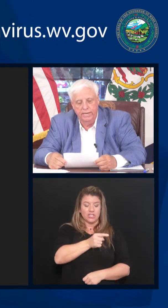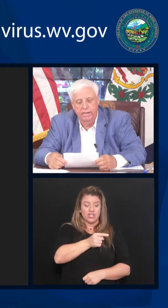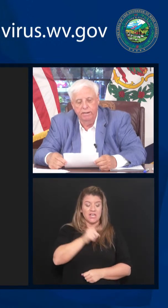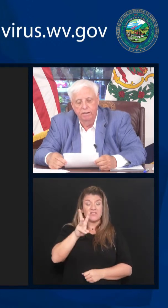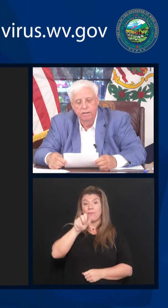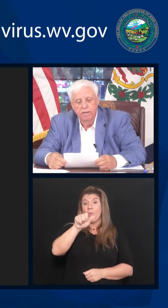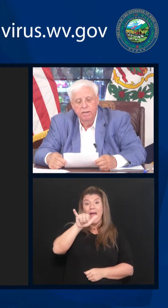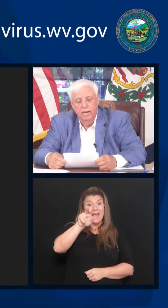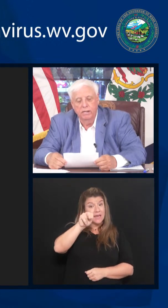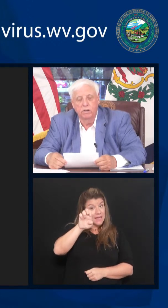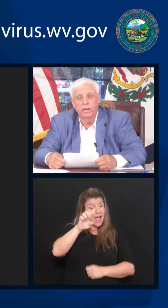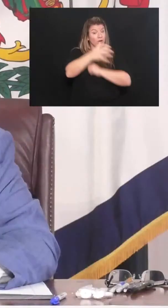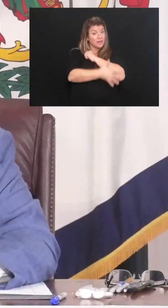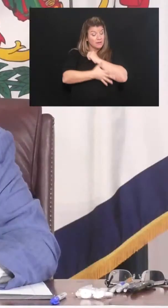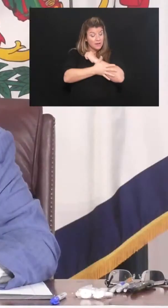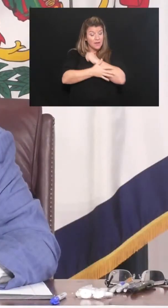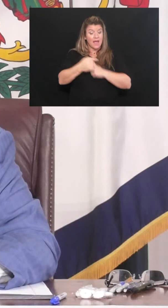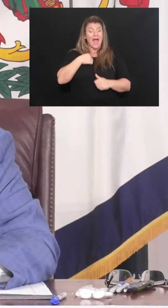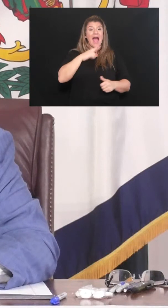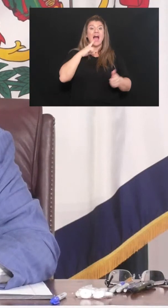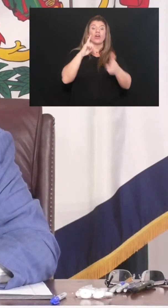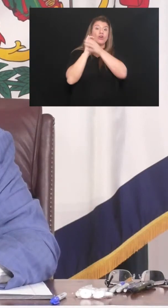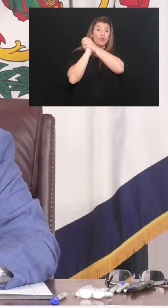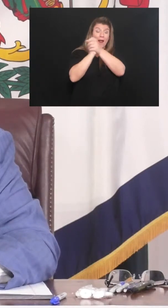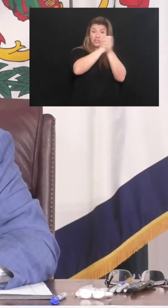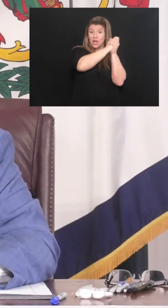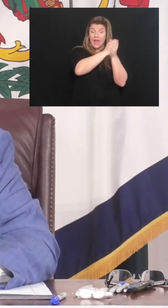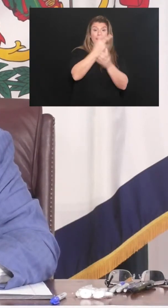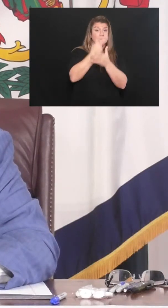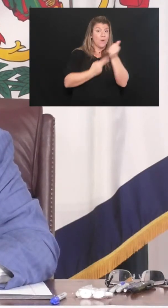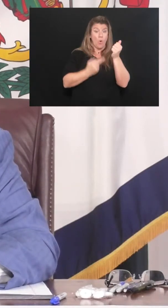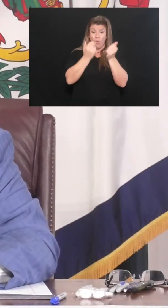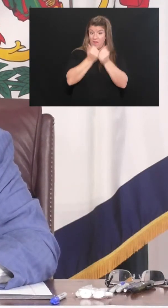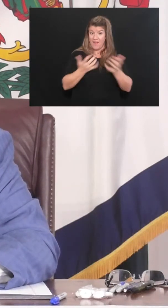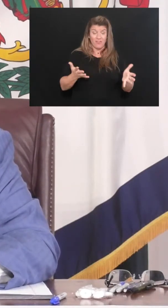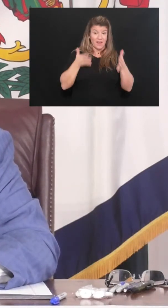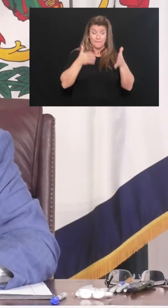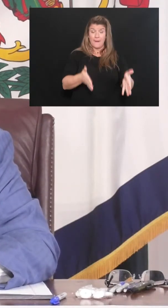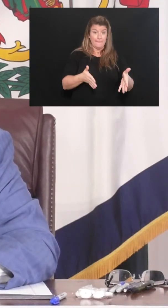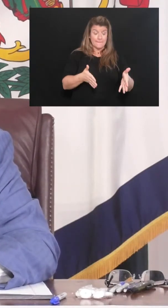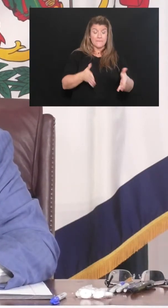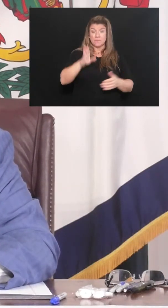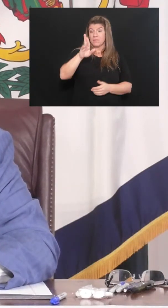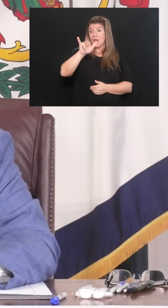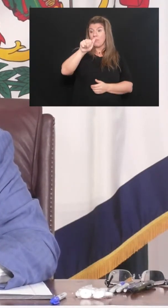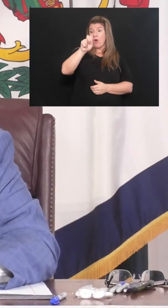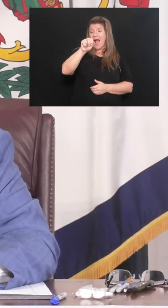Wayne County. I congratulate them both in every way. Brian is